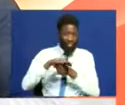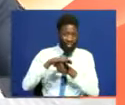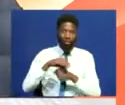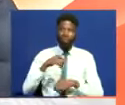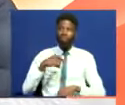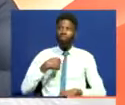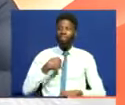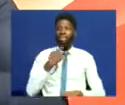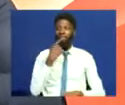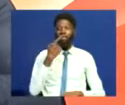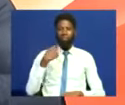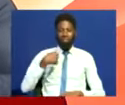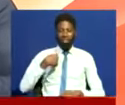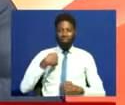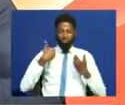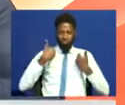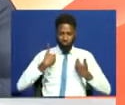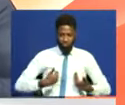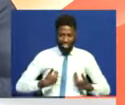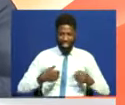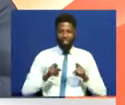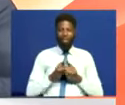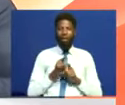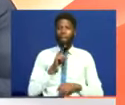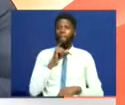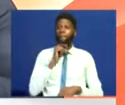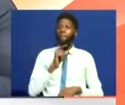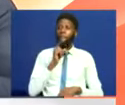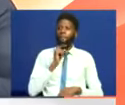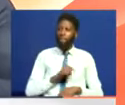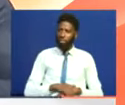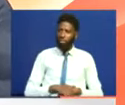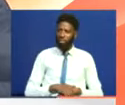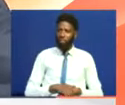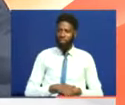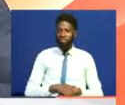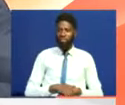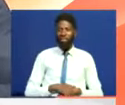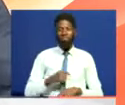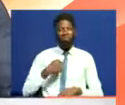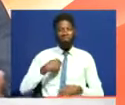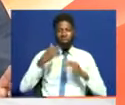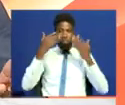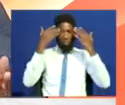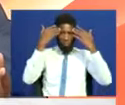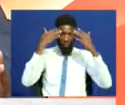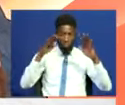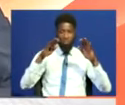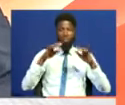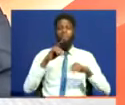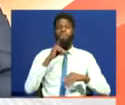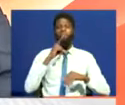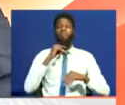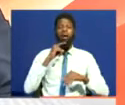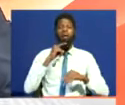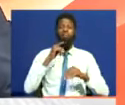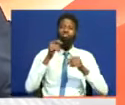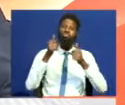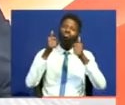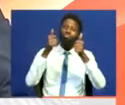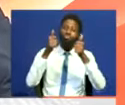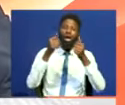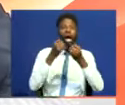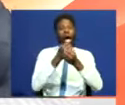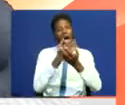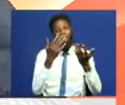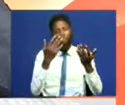say, as a man mm-hmm. seated here, I may not know how many good men are out there or how many bad men are out